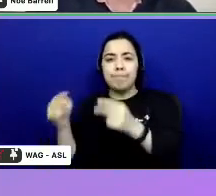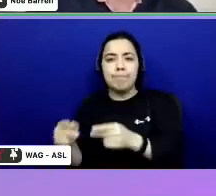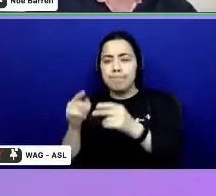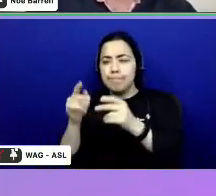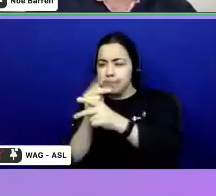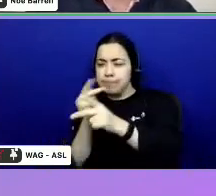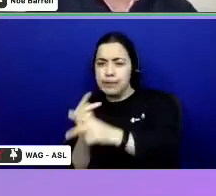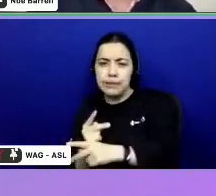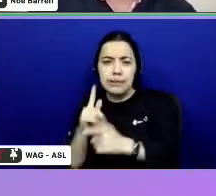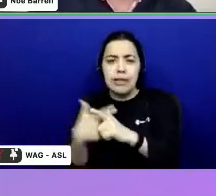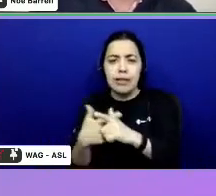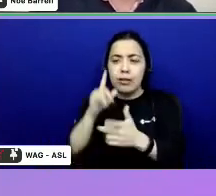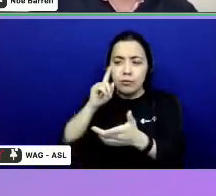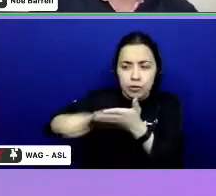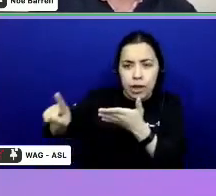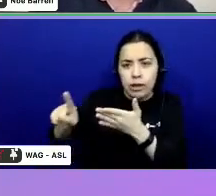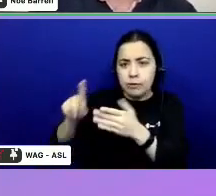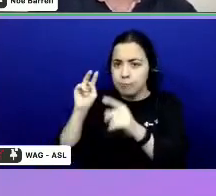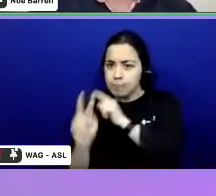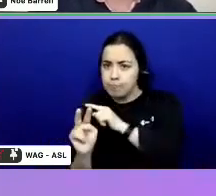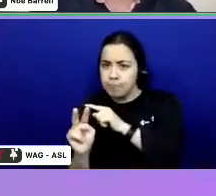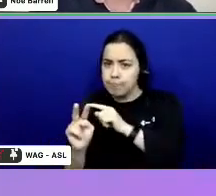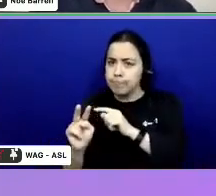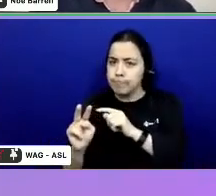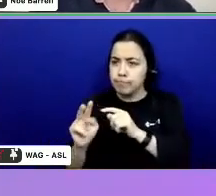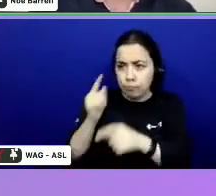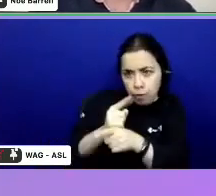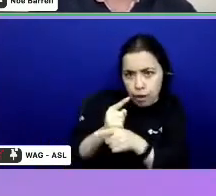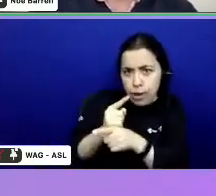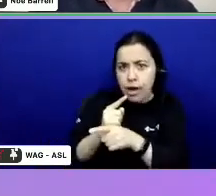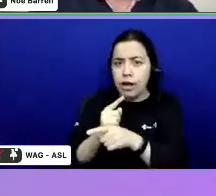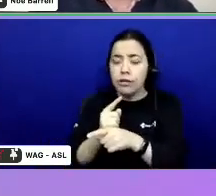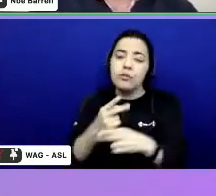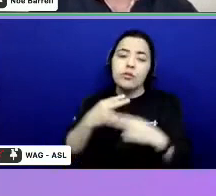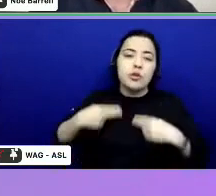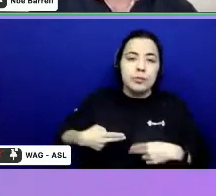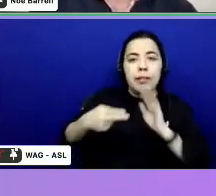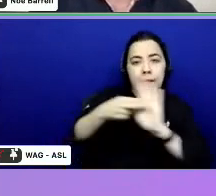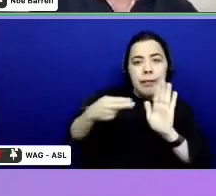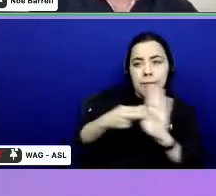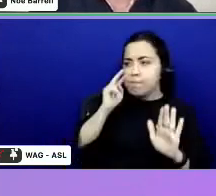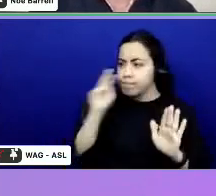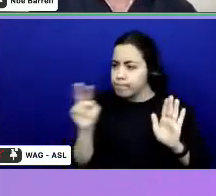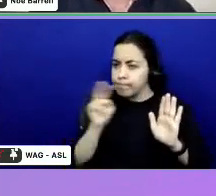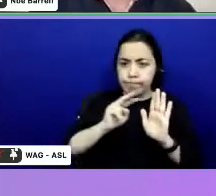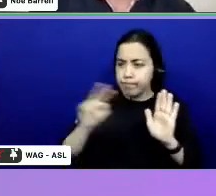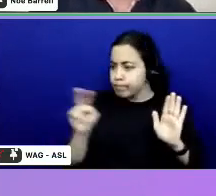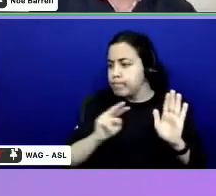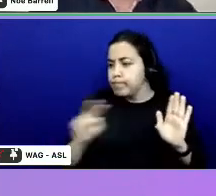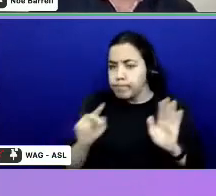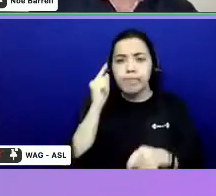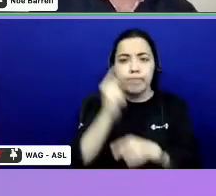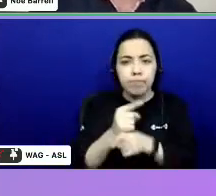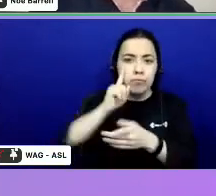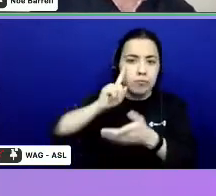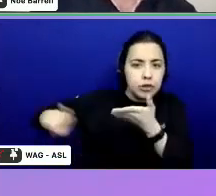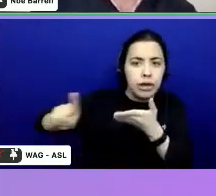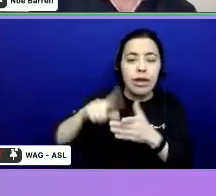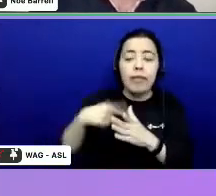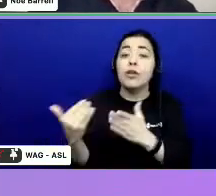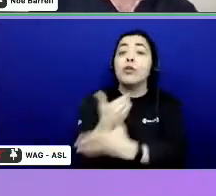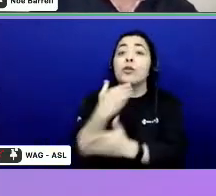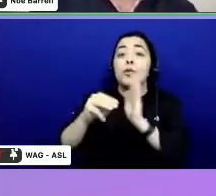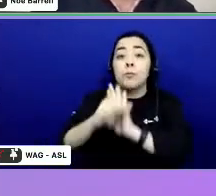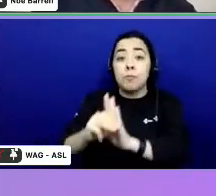human labelers. It's very important to make sure that we do that. And then a new model is automatically updated and tested on a